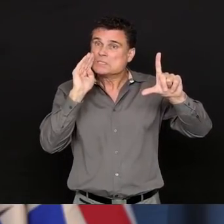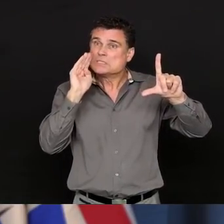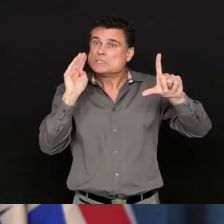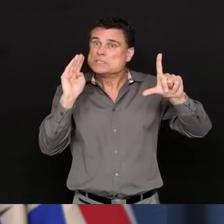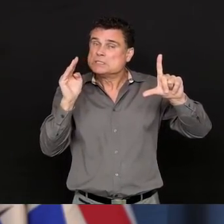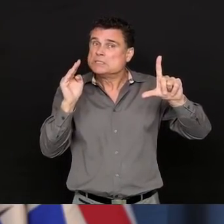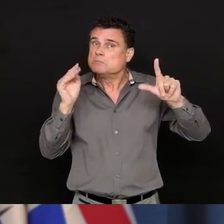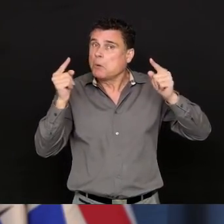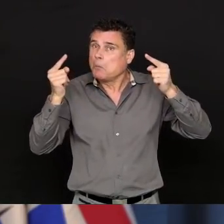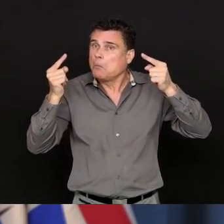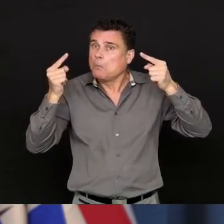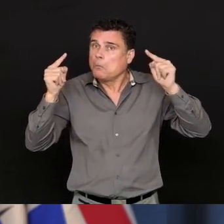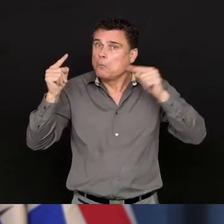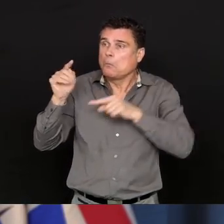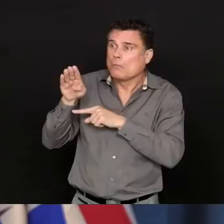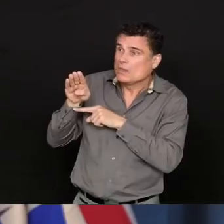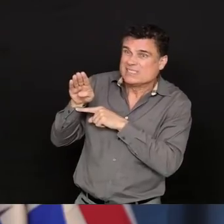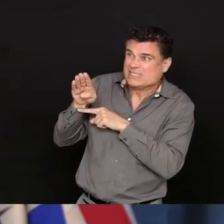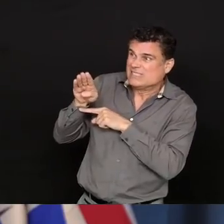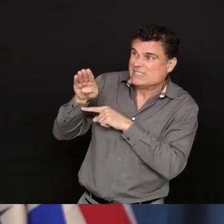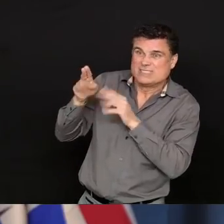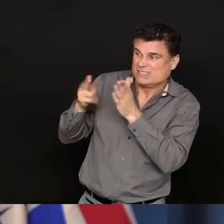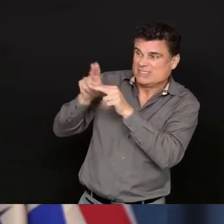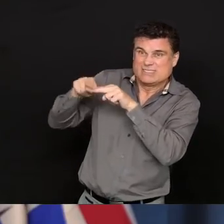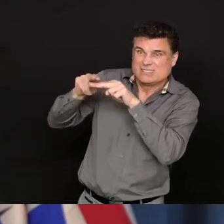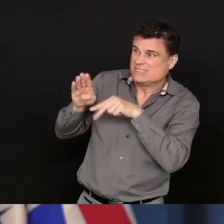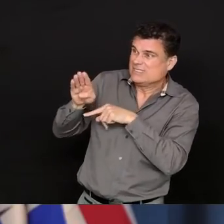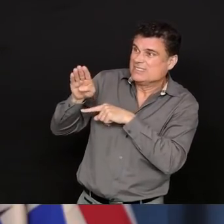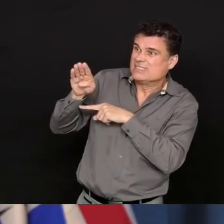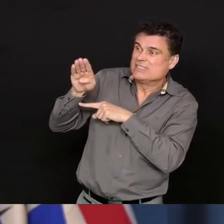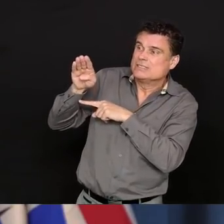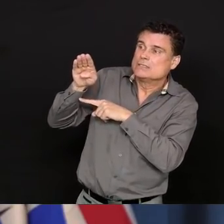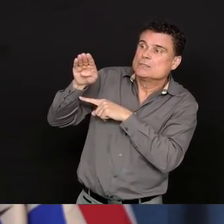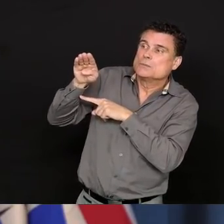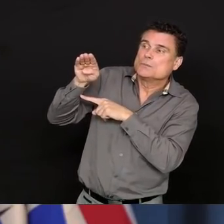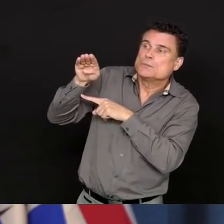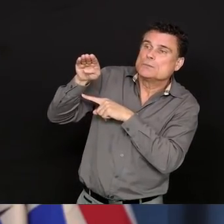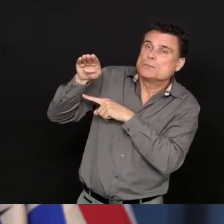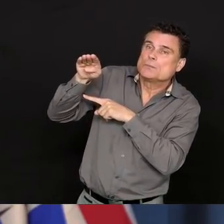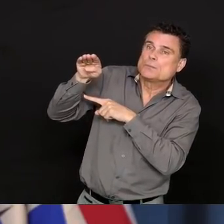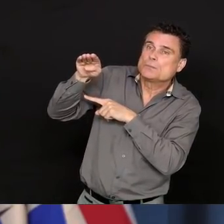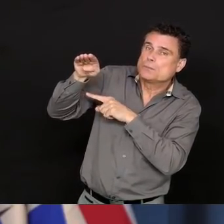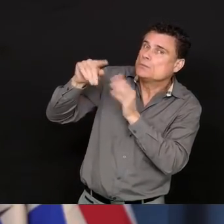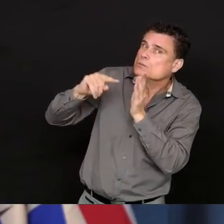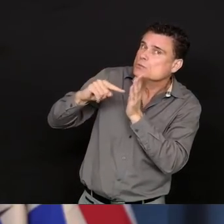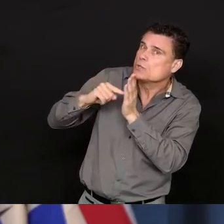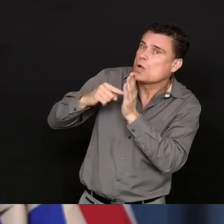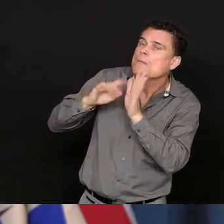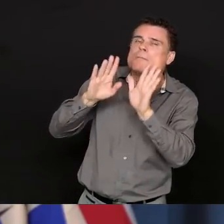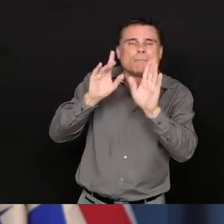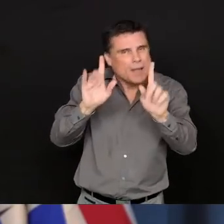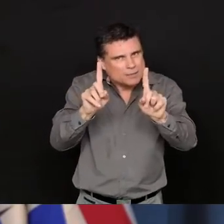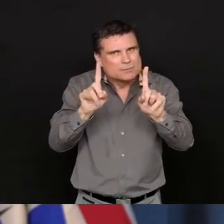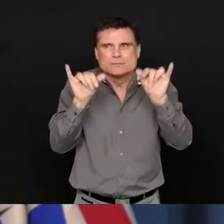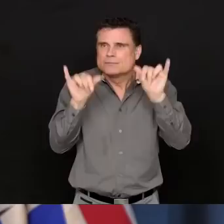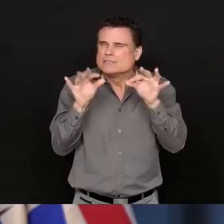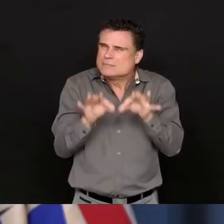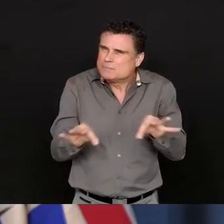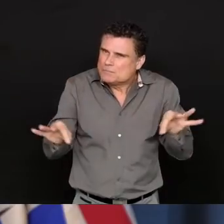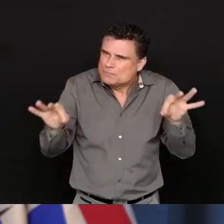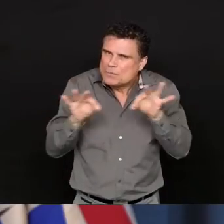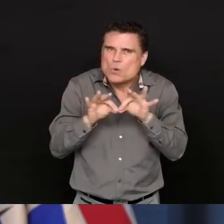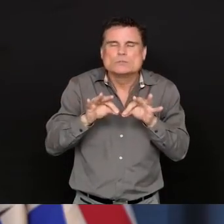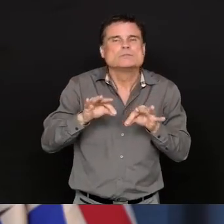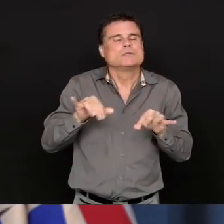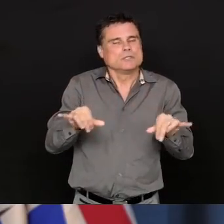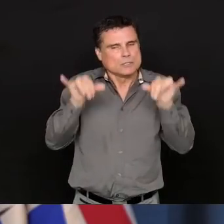hold the line, so that we can continue to provide the needed health care for those who need it, both for COVID-19 but also for